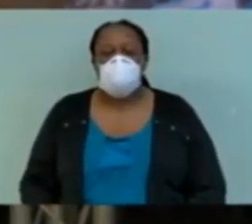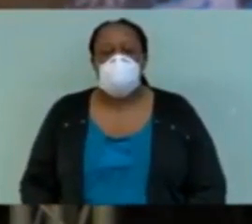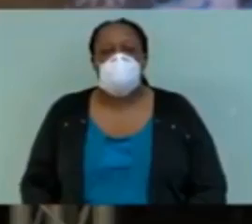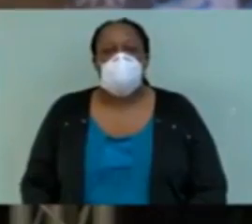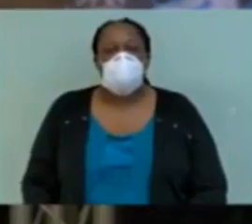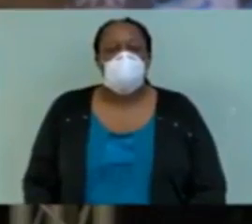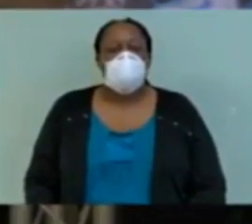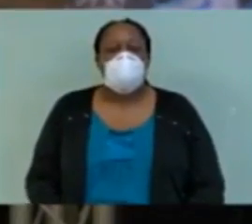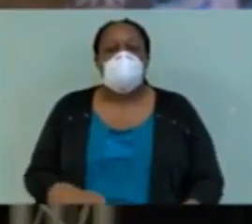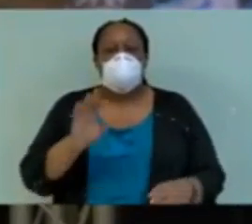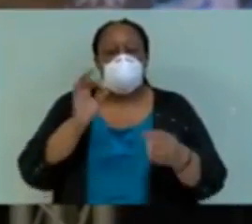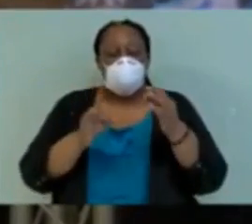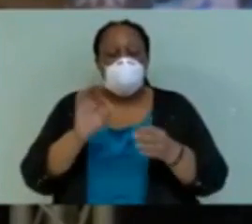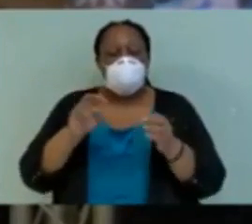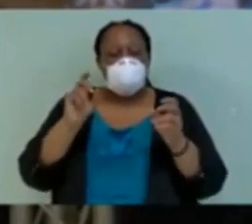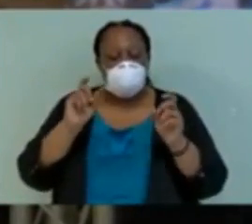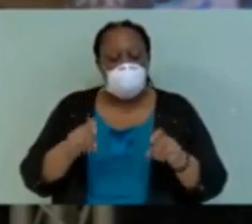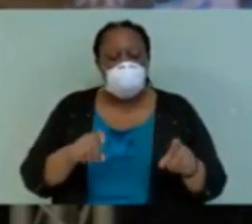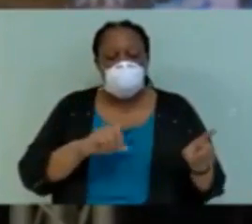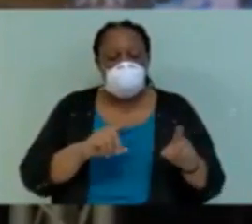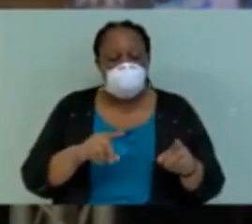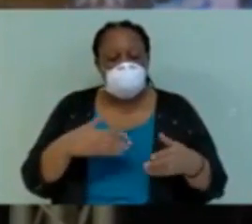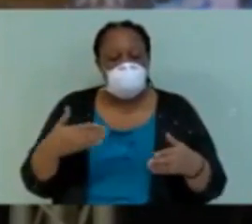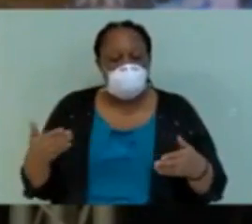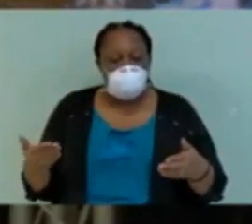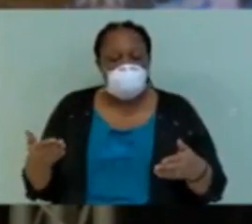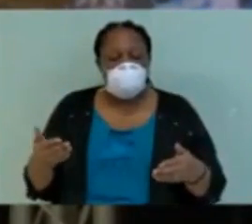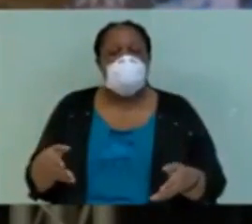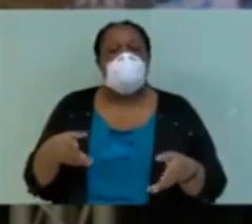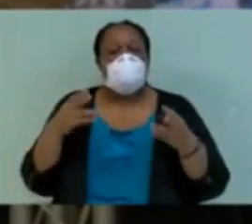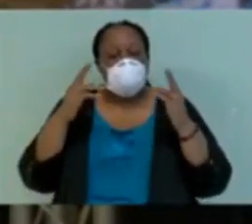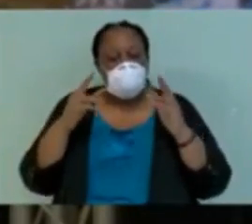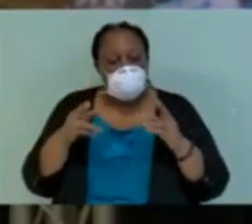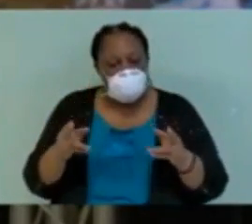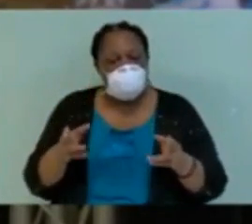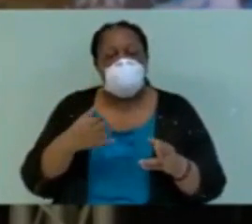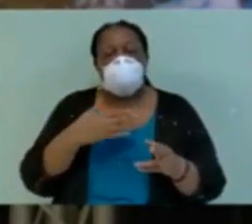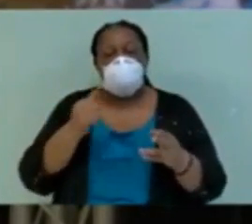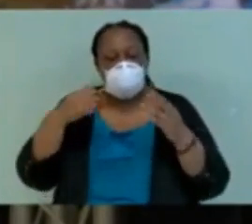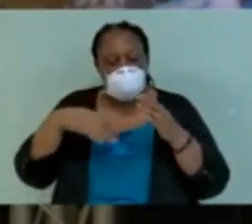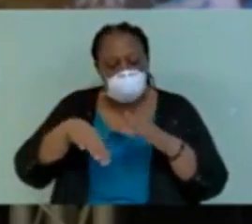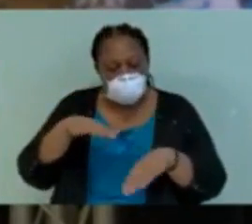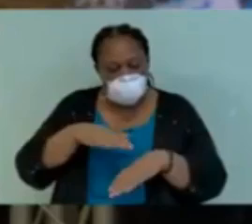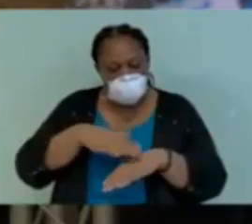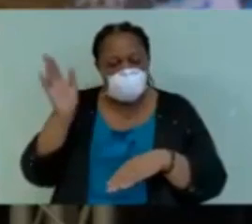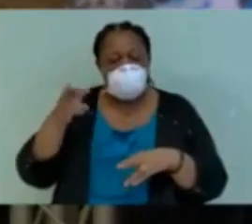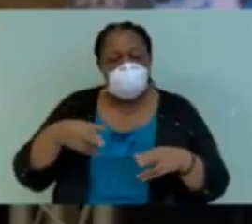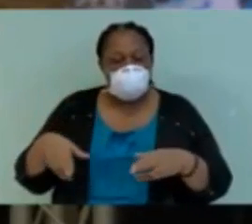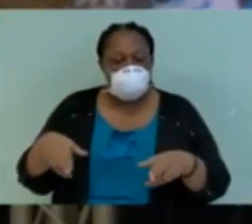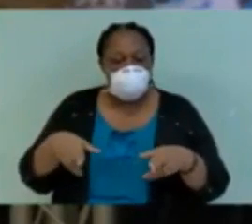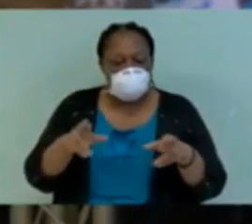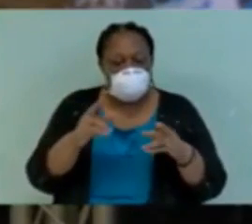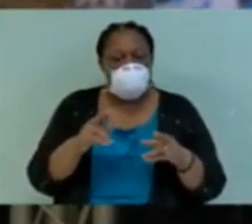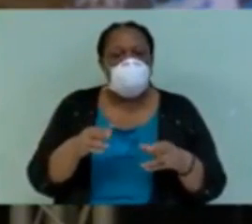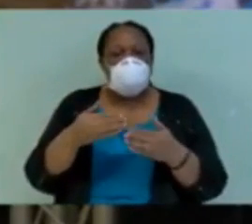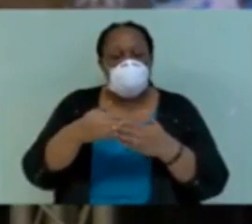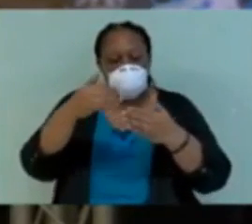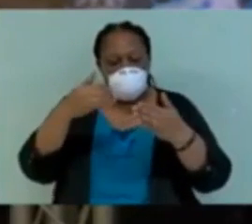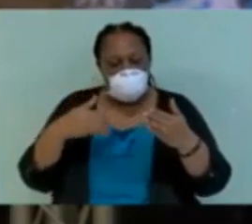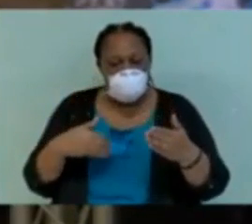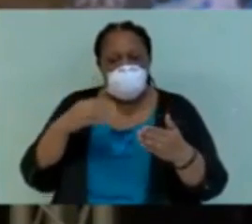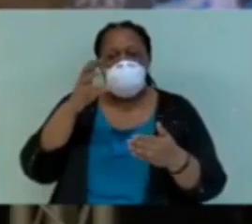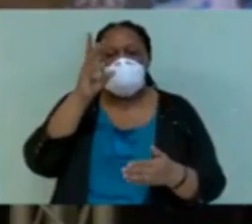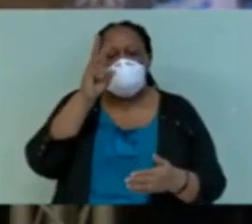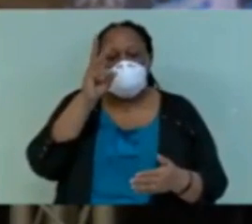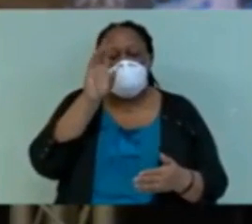operation days for this week, which starts at 6 a.m. We ask residents to observe